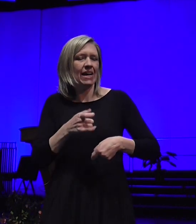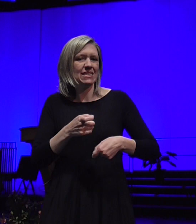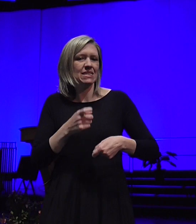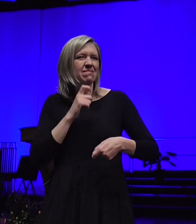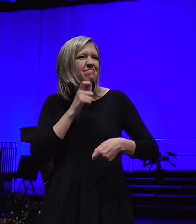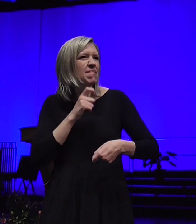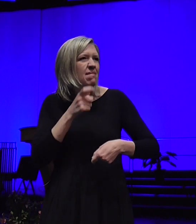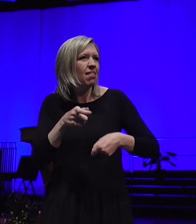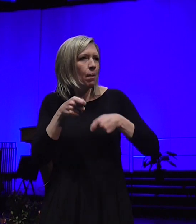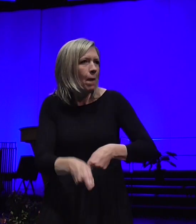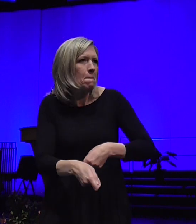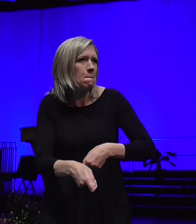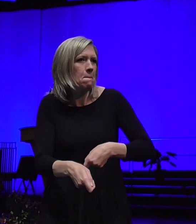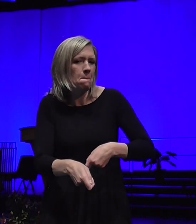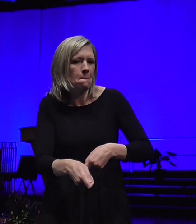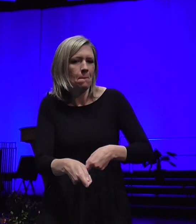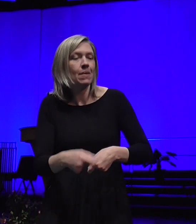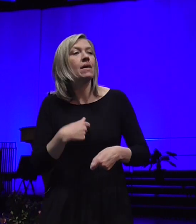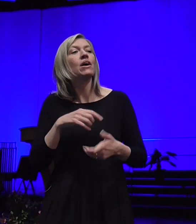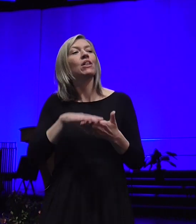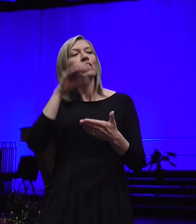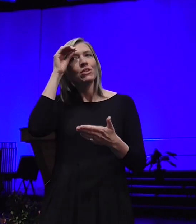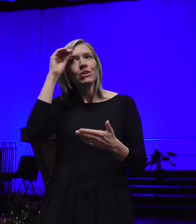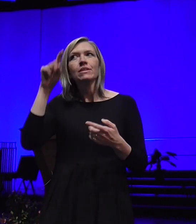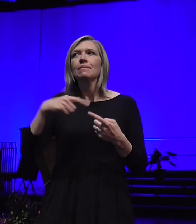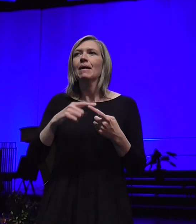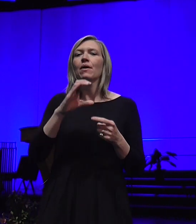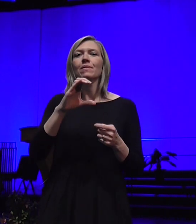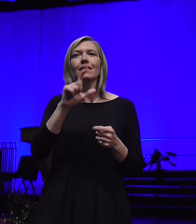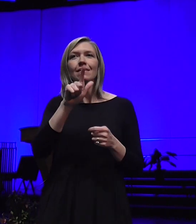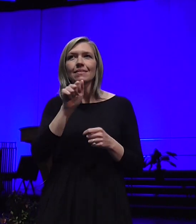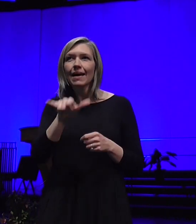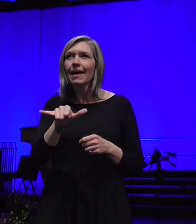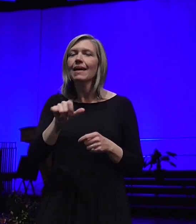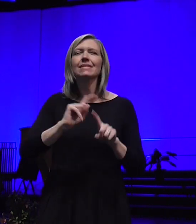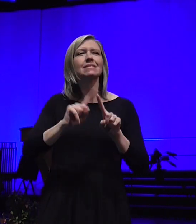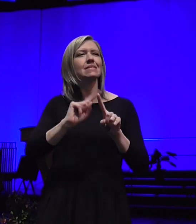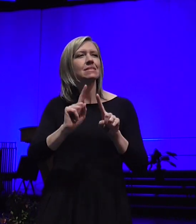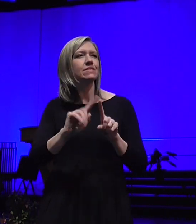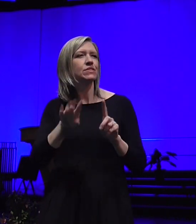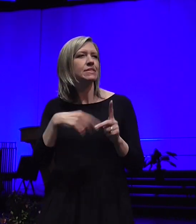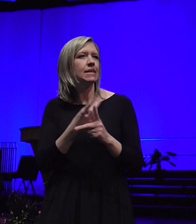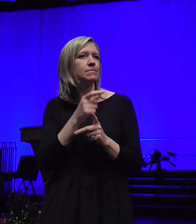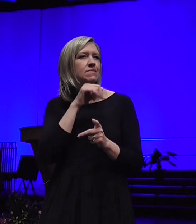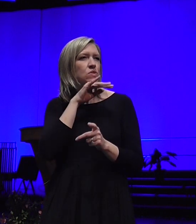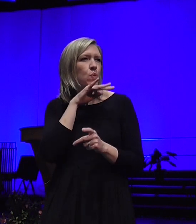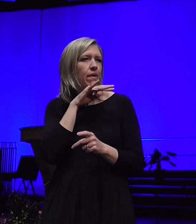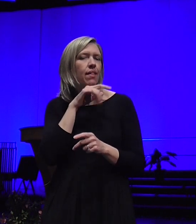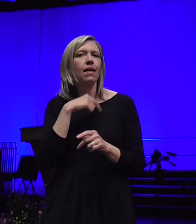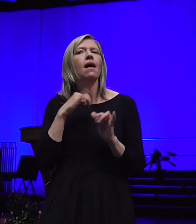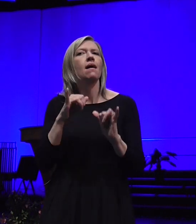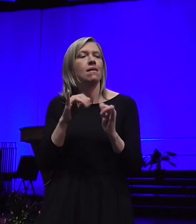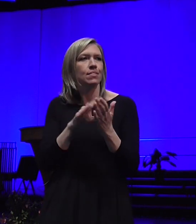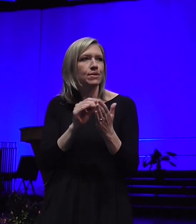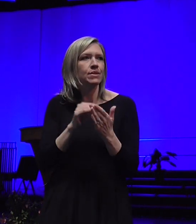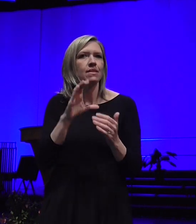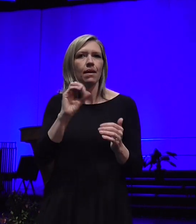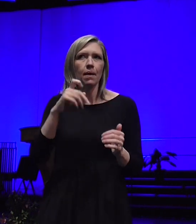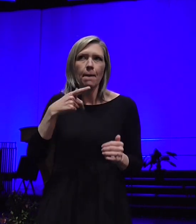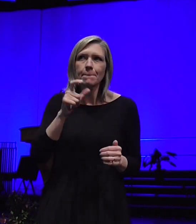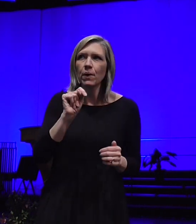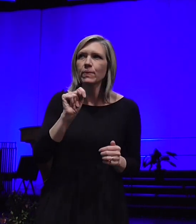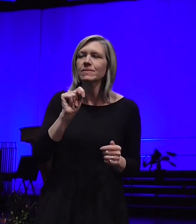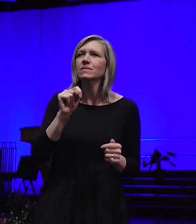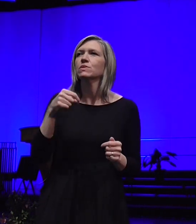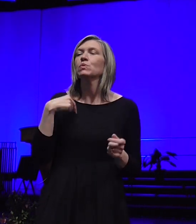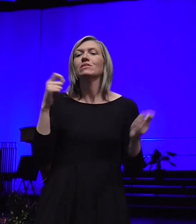And we learned about clay and about clay soils, and that's what got us into composting. And we've changed that